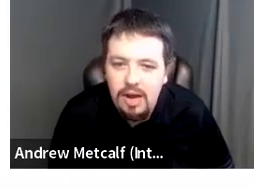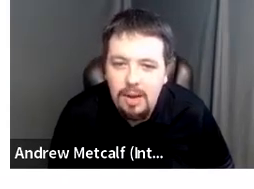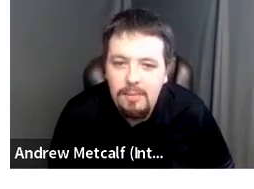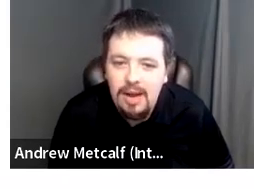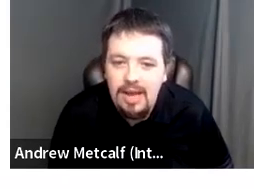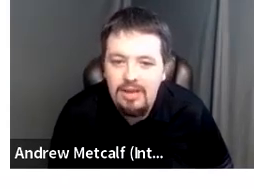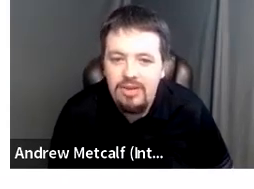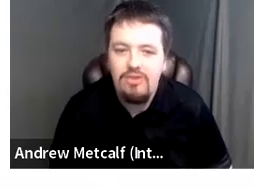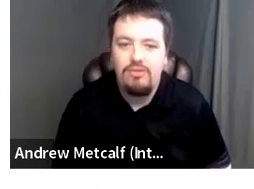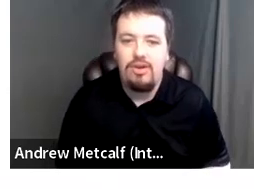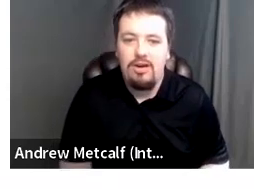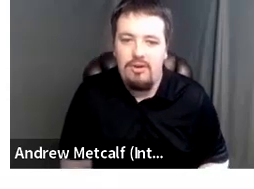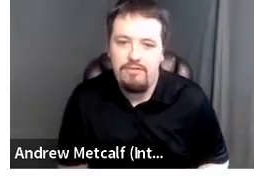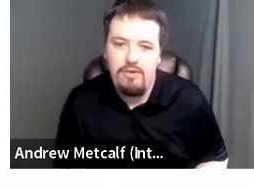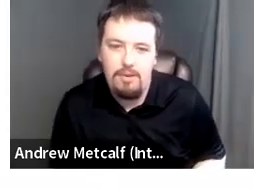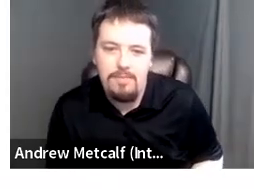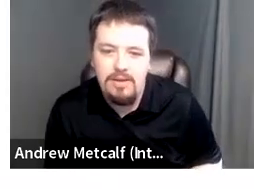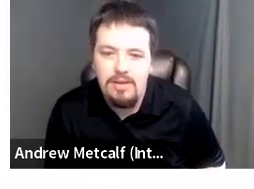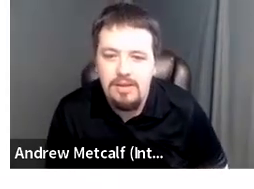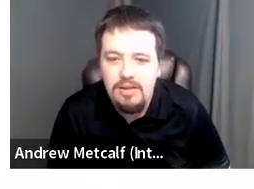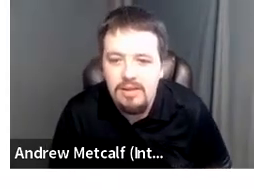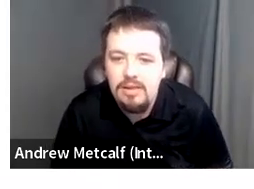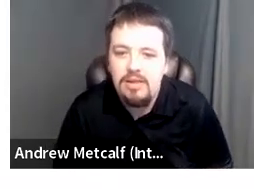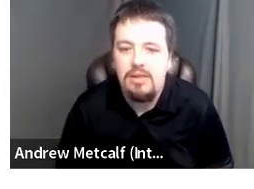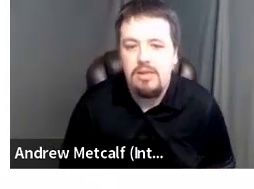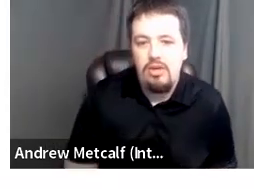also my educational doctorate from